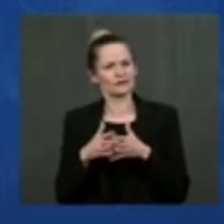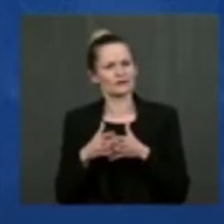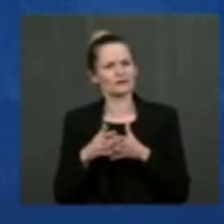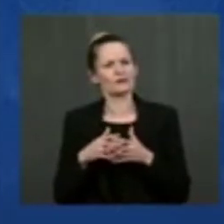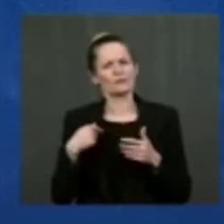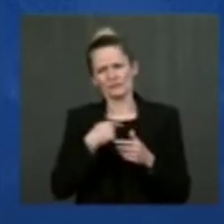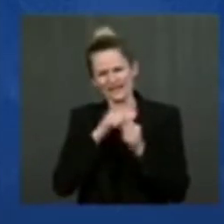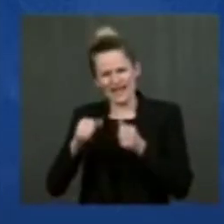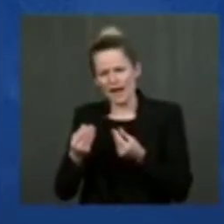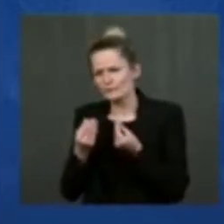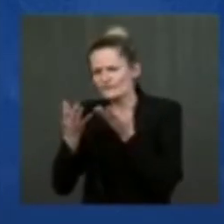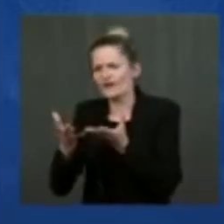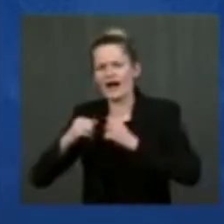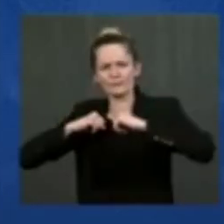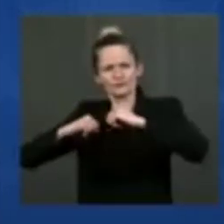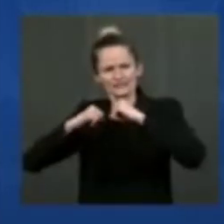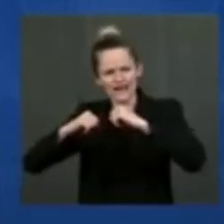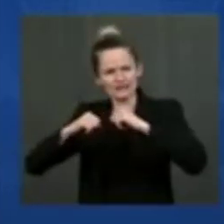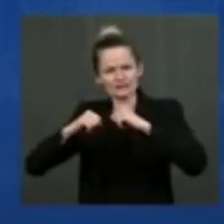provide.